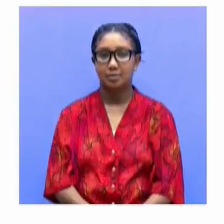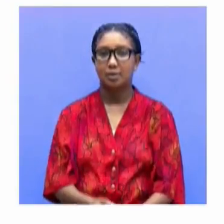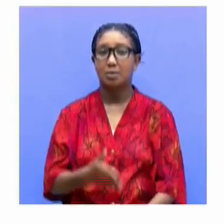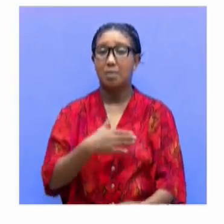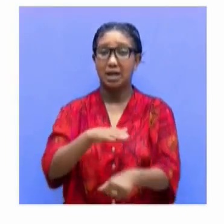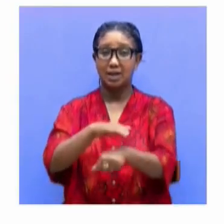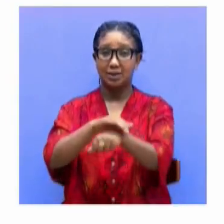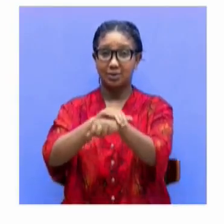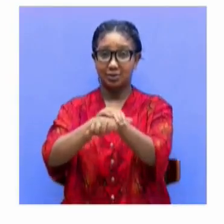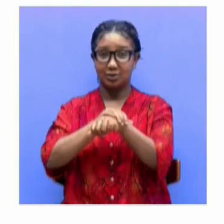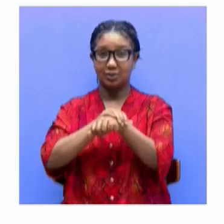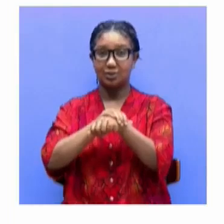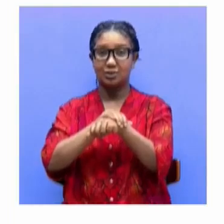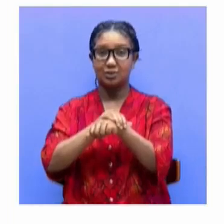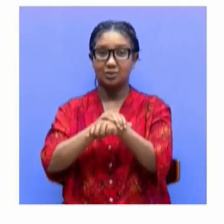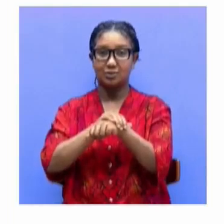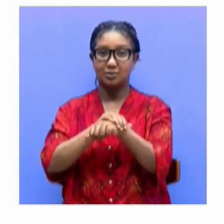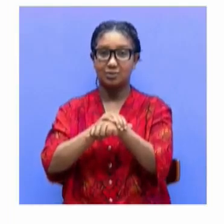English